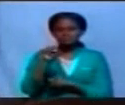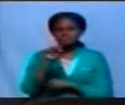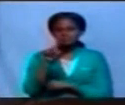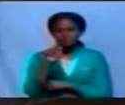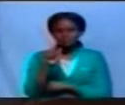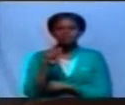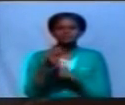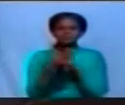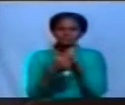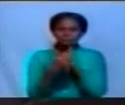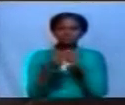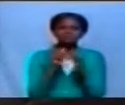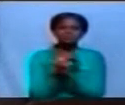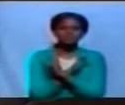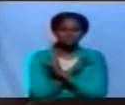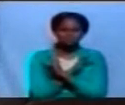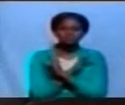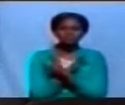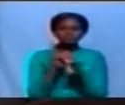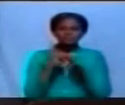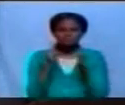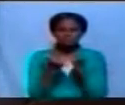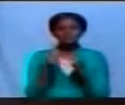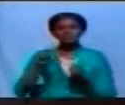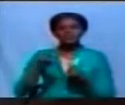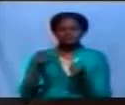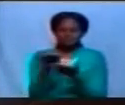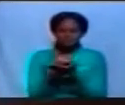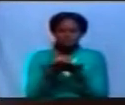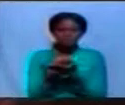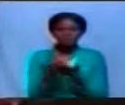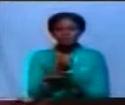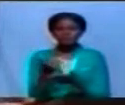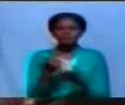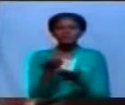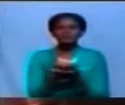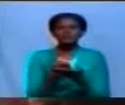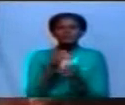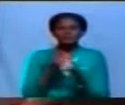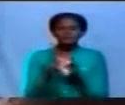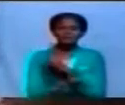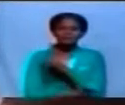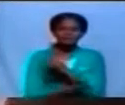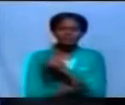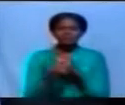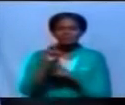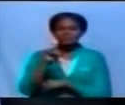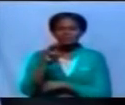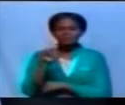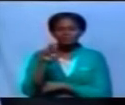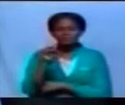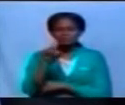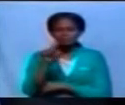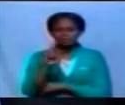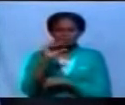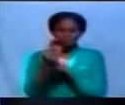Association of Zambia, who looks at the need to save and other economic and financial issues in the country. Mr. Mwanza, welcome to the